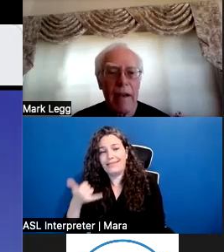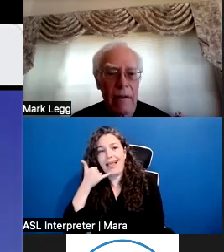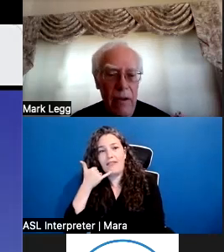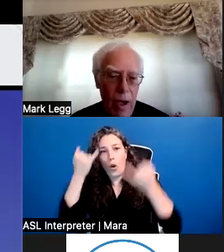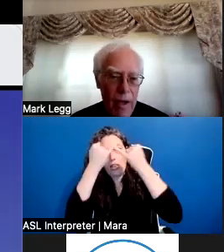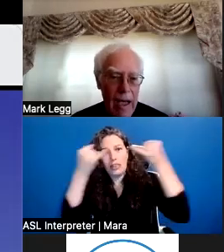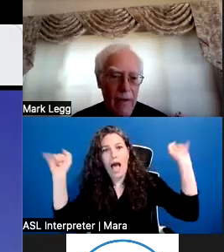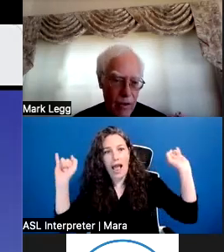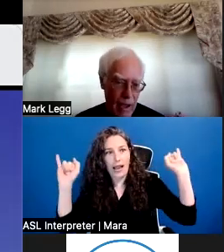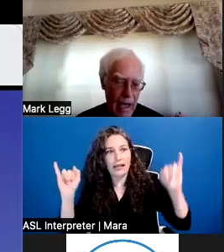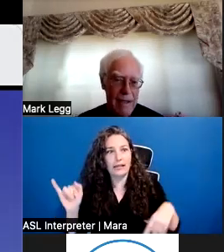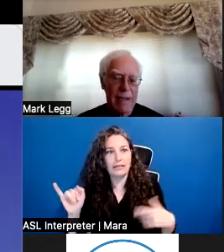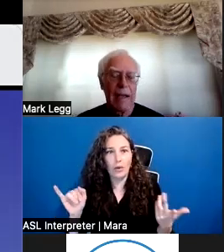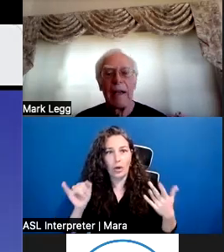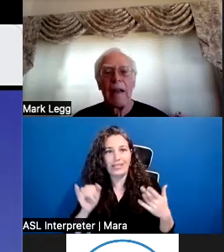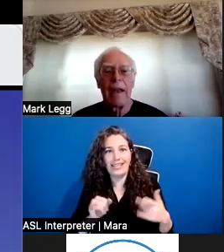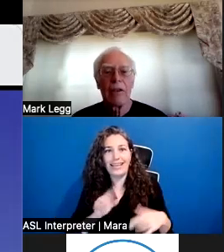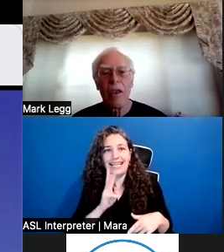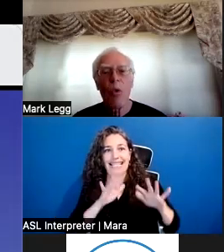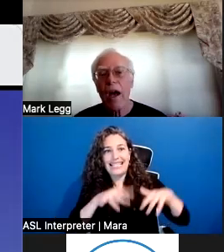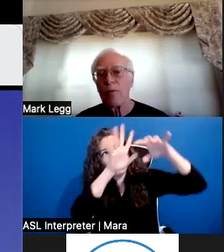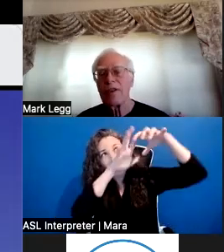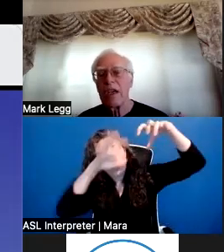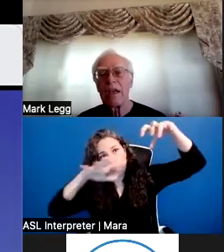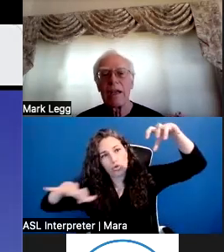the native, one of the natives from the island said they